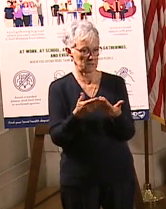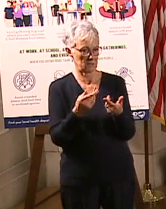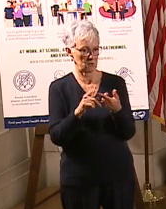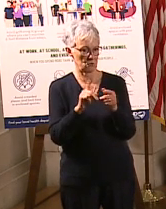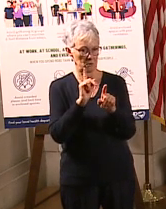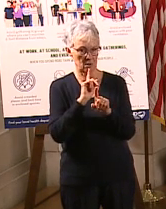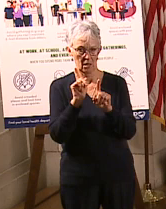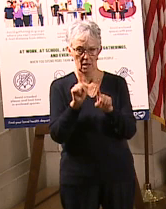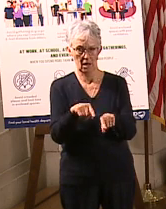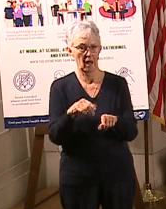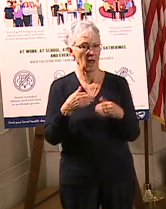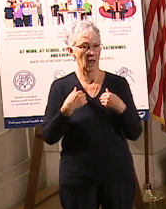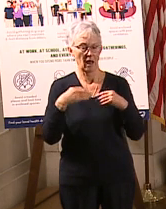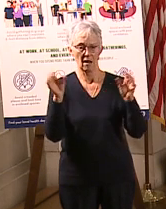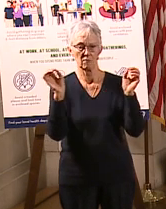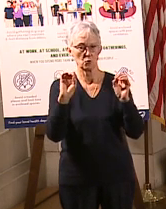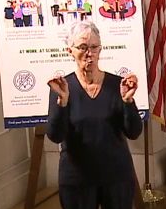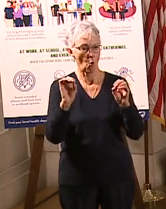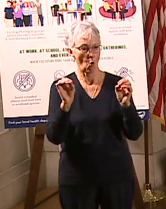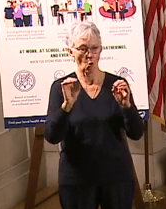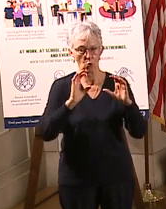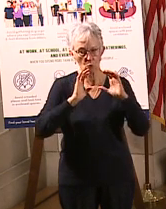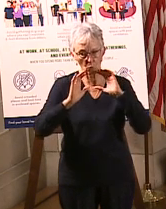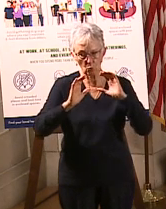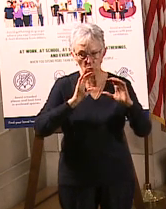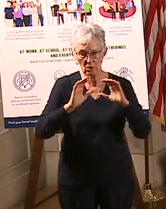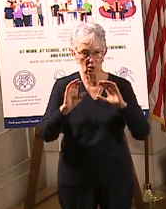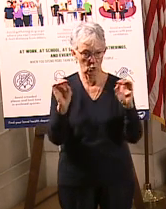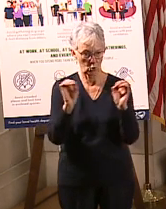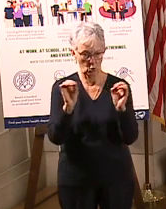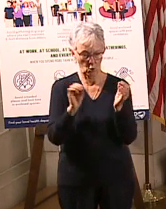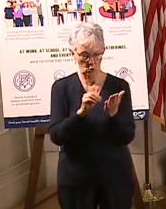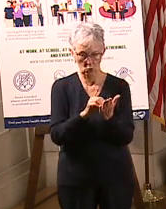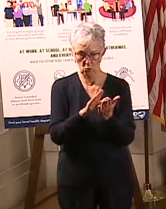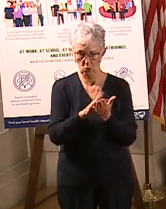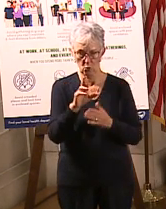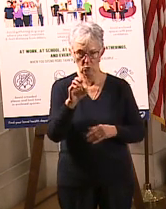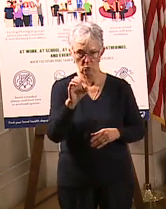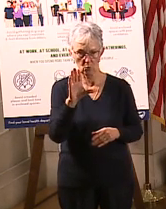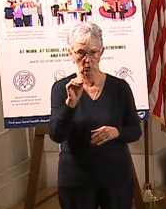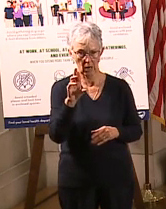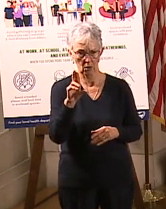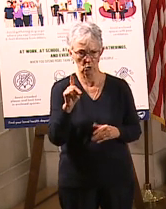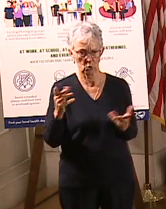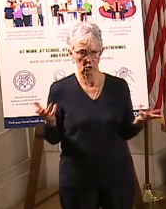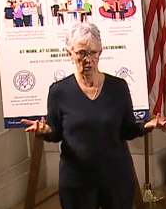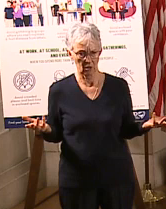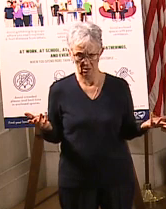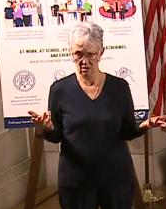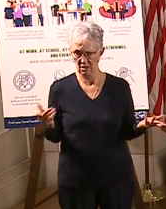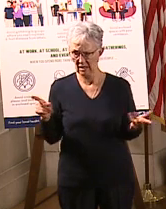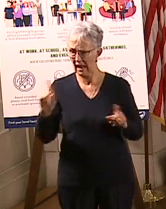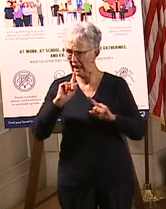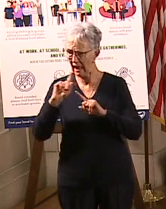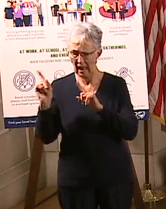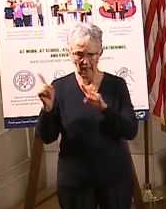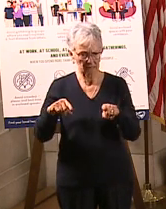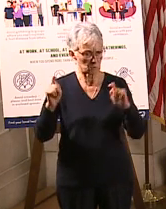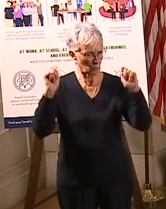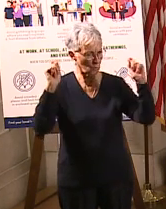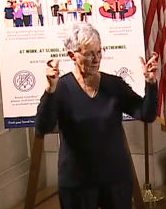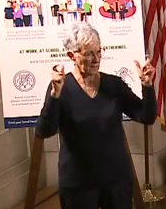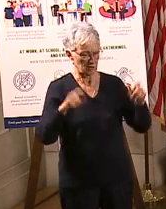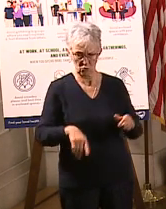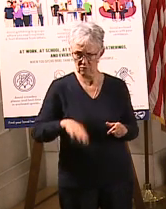communication, no records. She suggests that the answer's too quick. Well, the answer's pretty quick when you know you had absolutely no time. You found